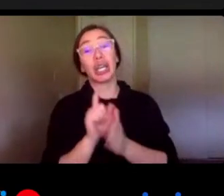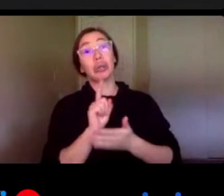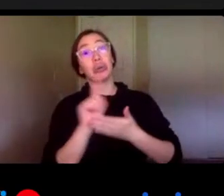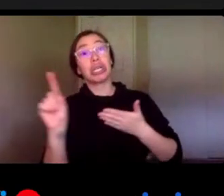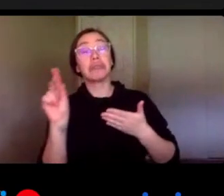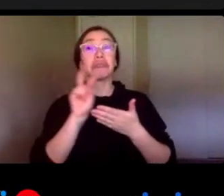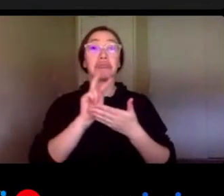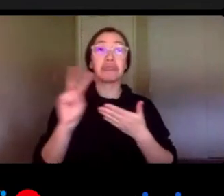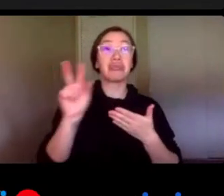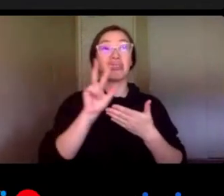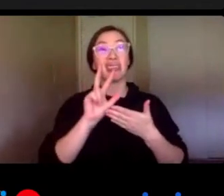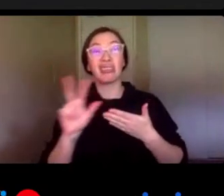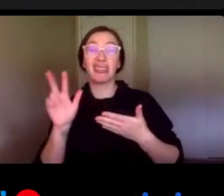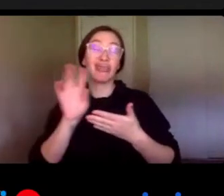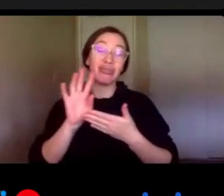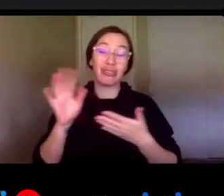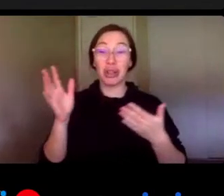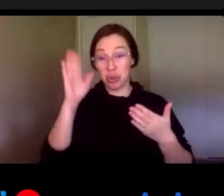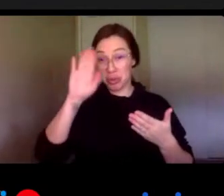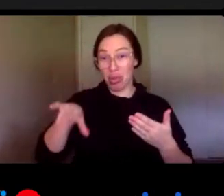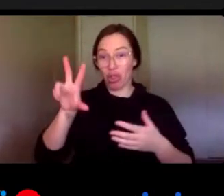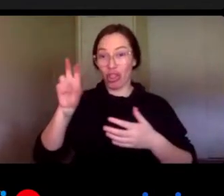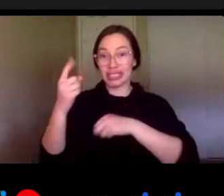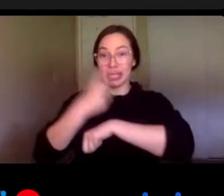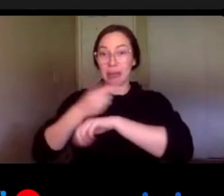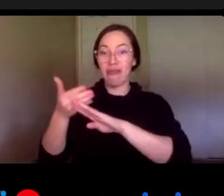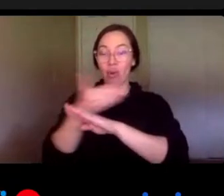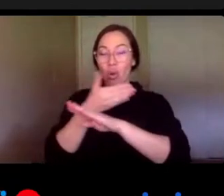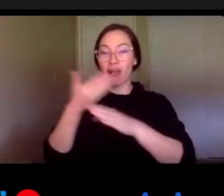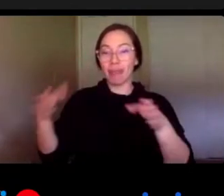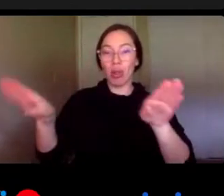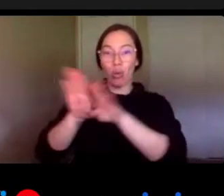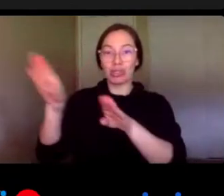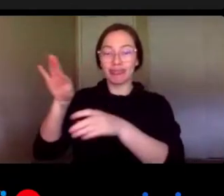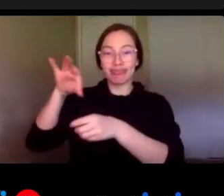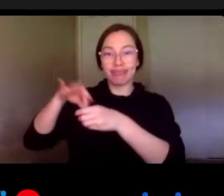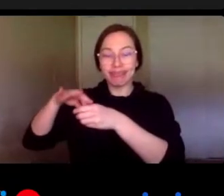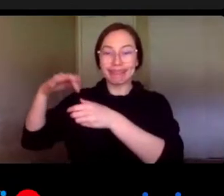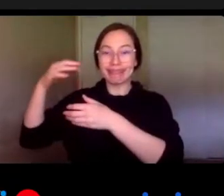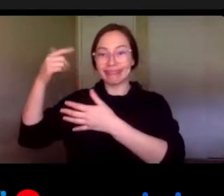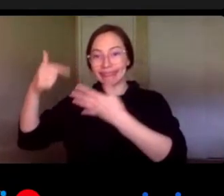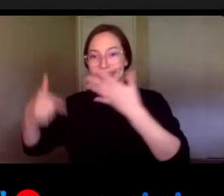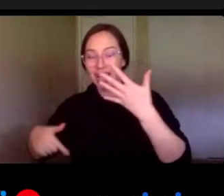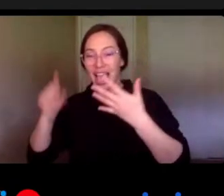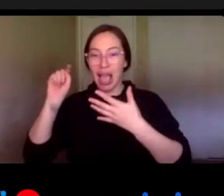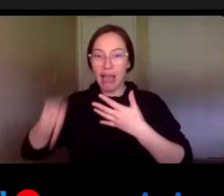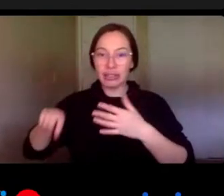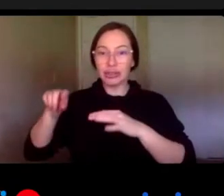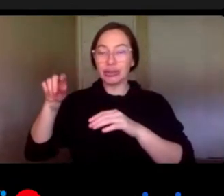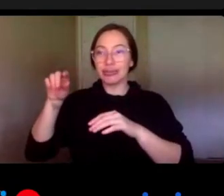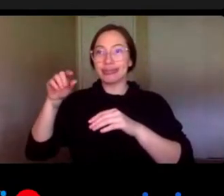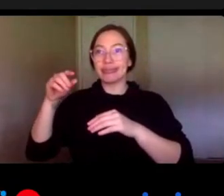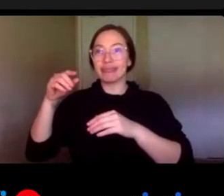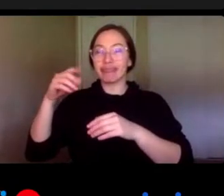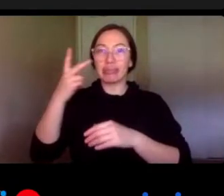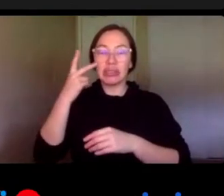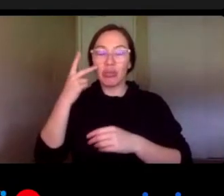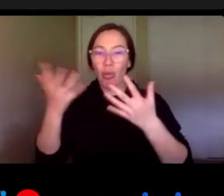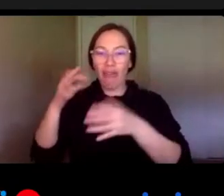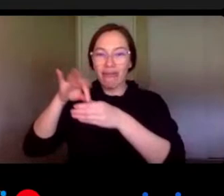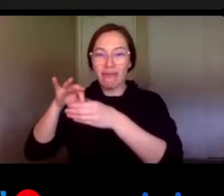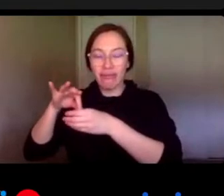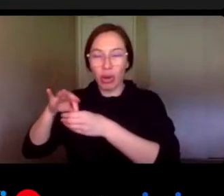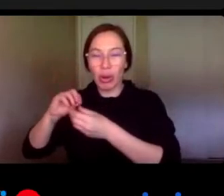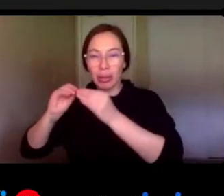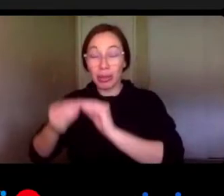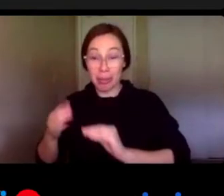by, because there's 30 days before they close, you know, all the stuff, because they got to go through all these votes, my